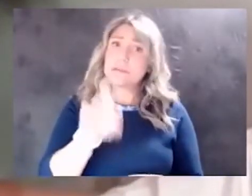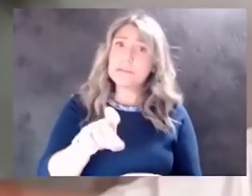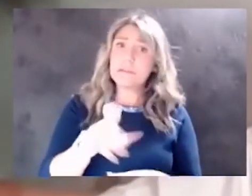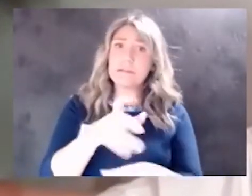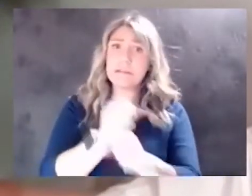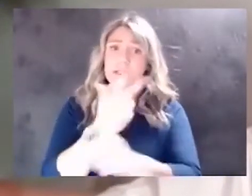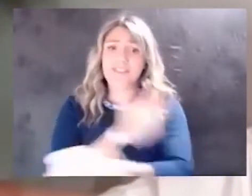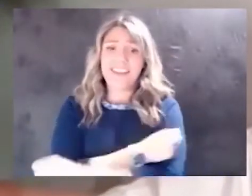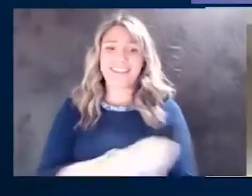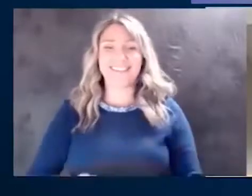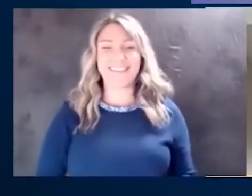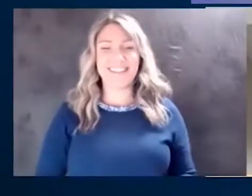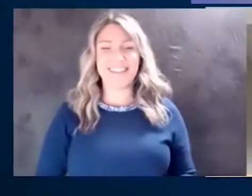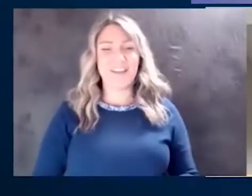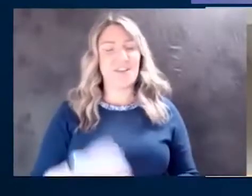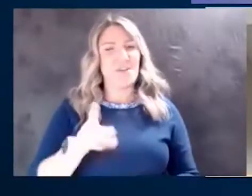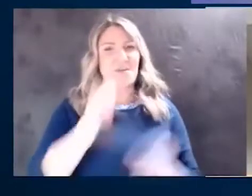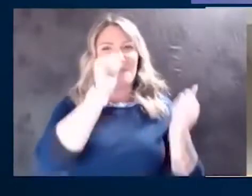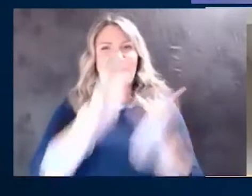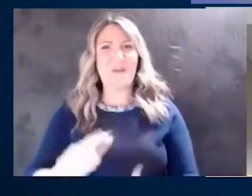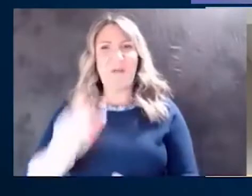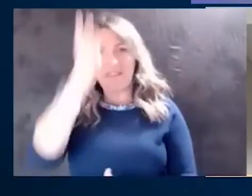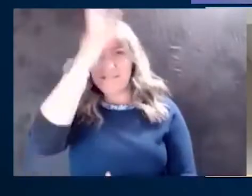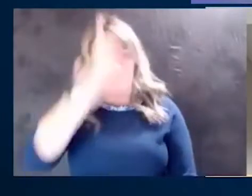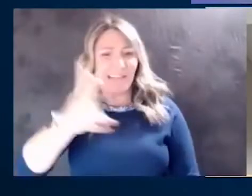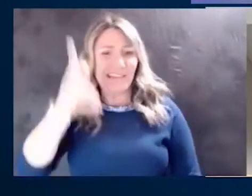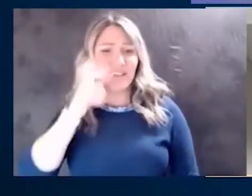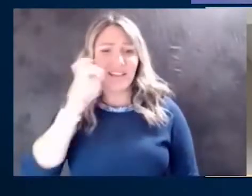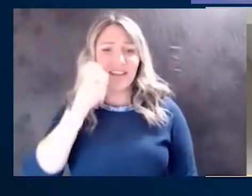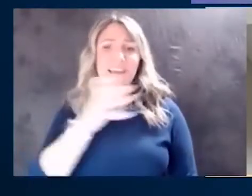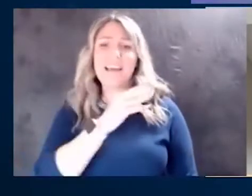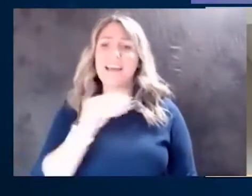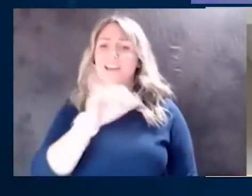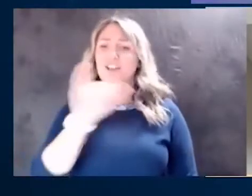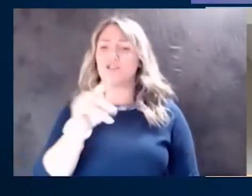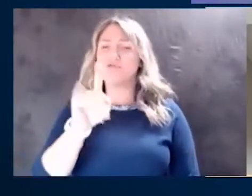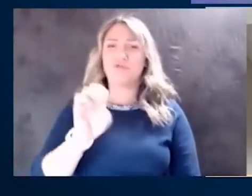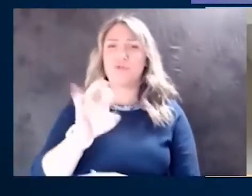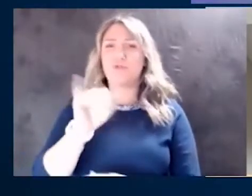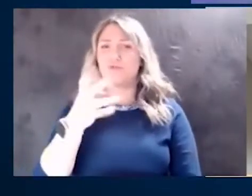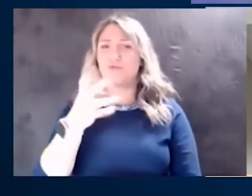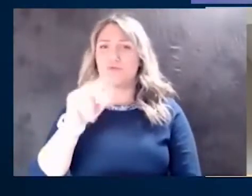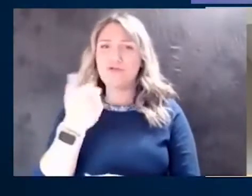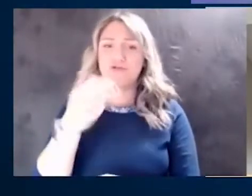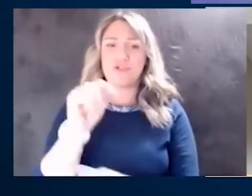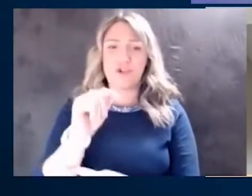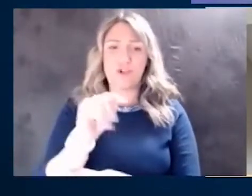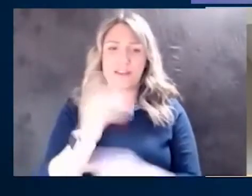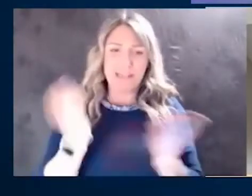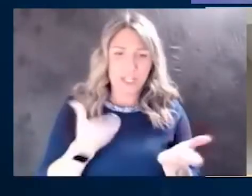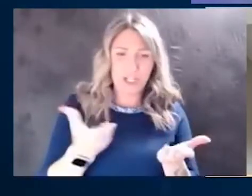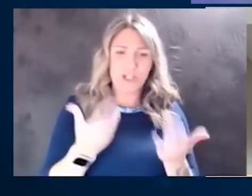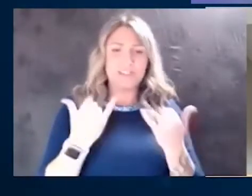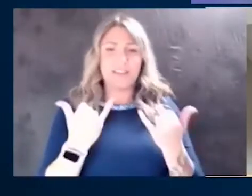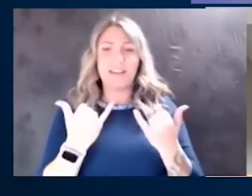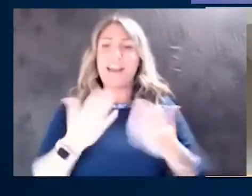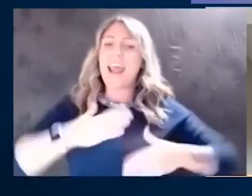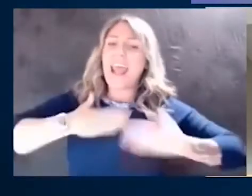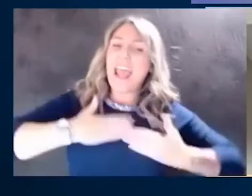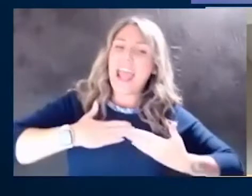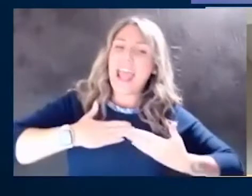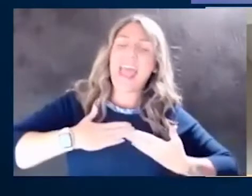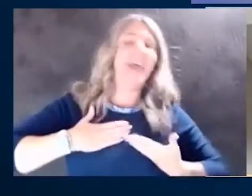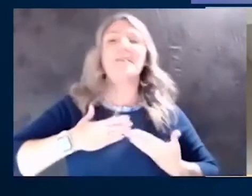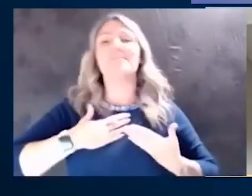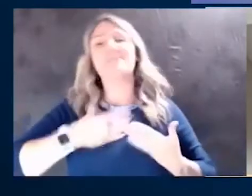to you and all our dads who are listening, to Joe Stewart and to all the dads and who are here today and et cetera, happy Father's Day, one day late, but